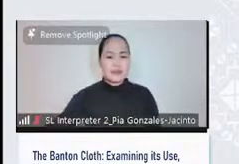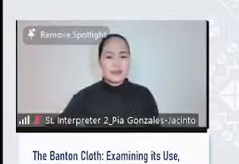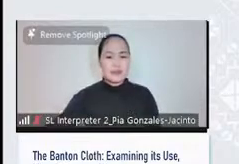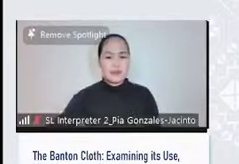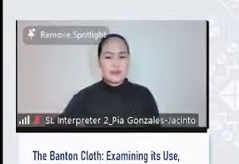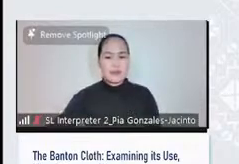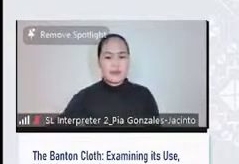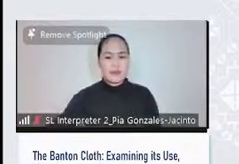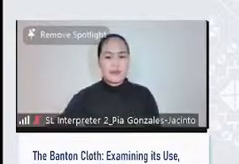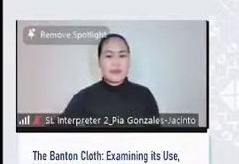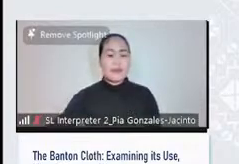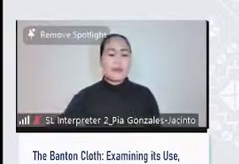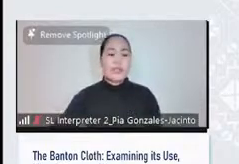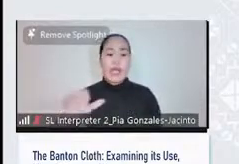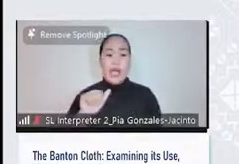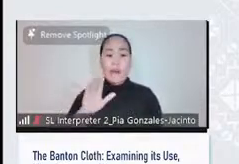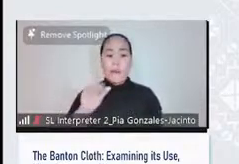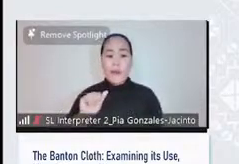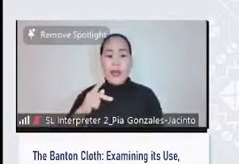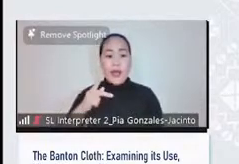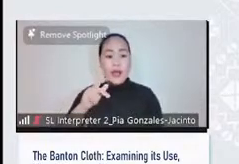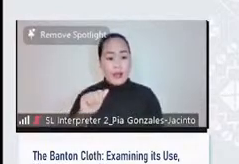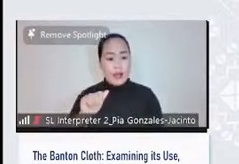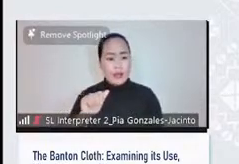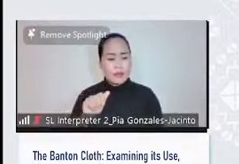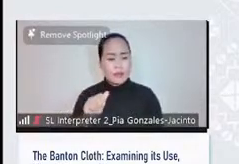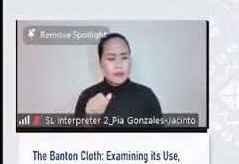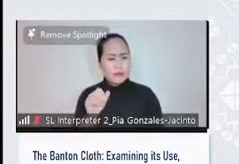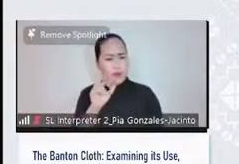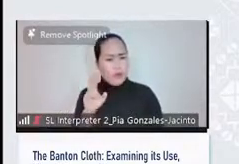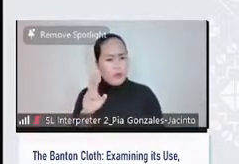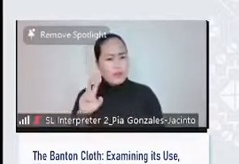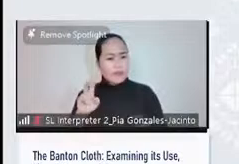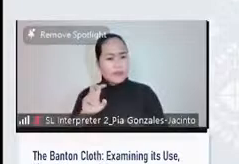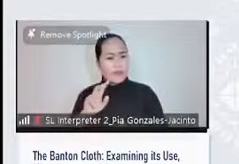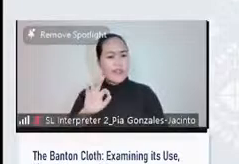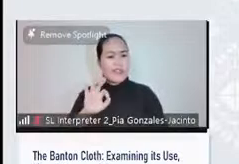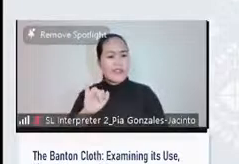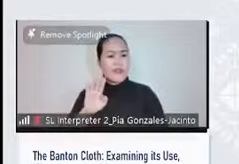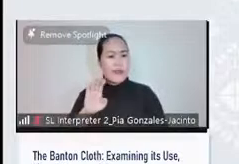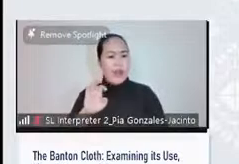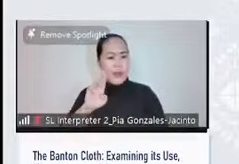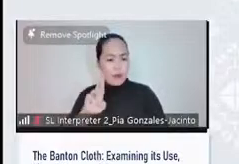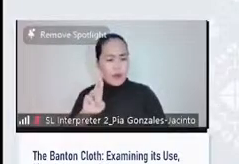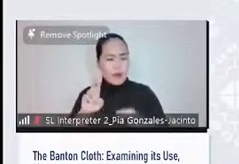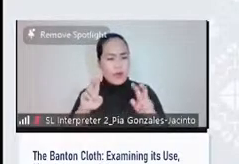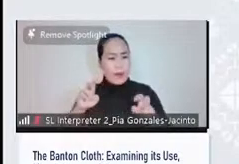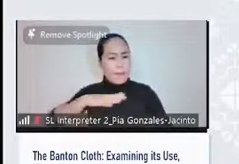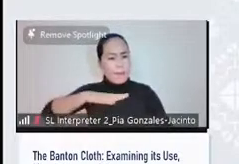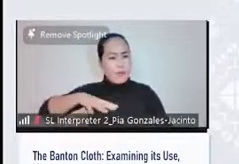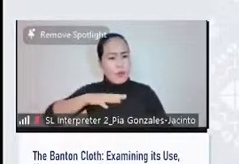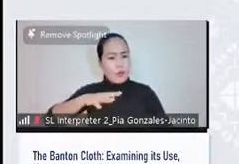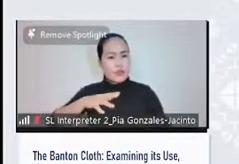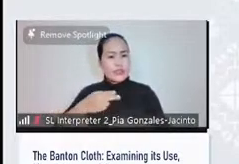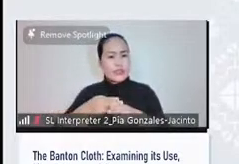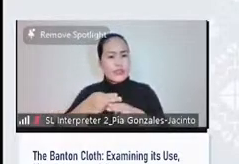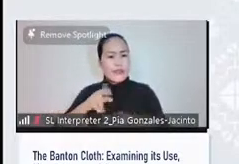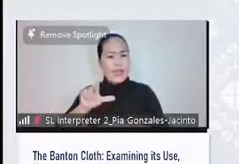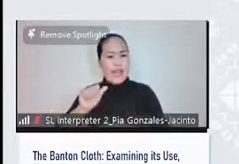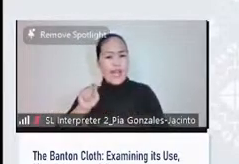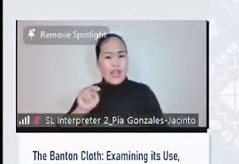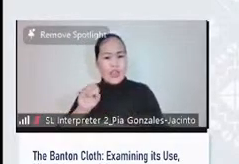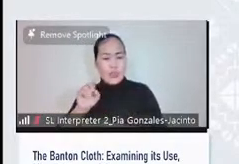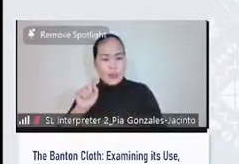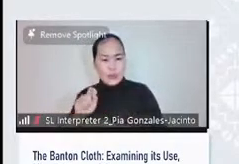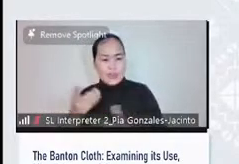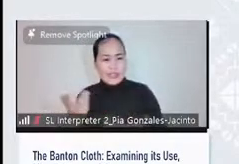Abaca, or Musa textilis ni, or its fibers, locally called lanot in central and western Visayas and some parts of